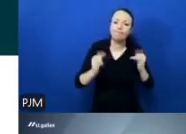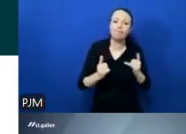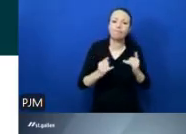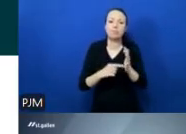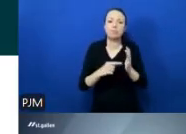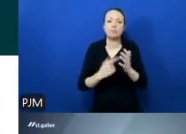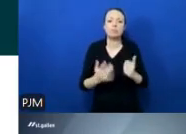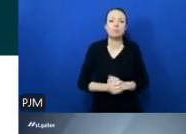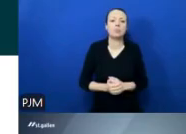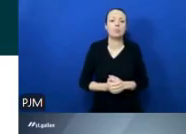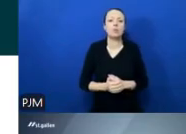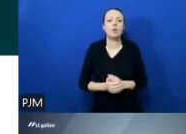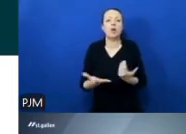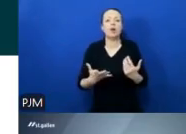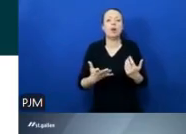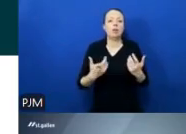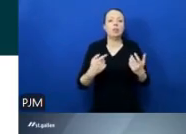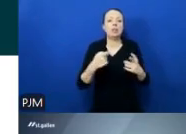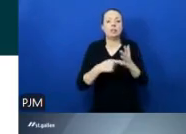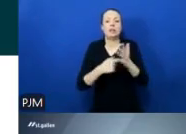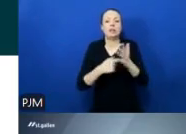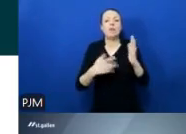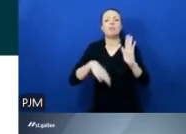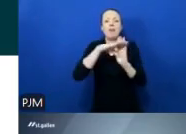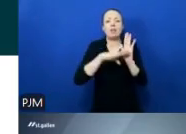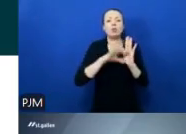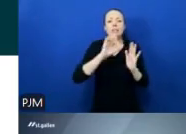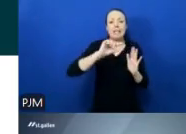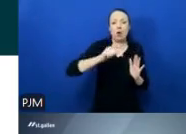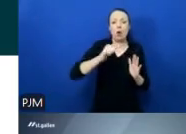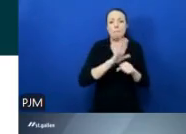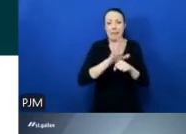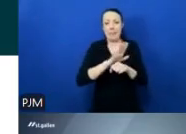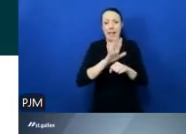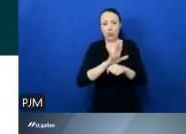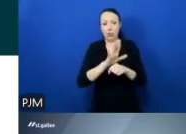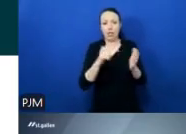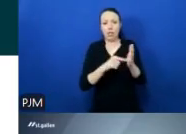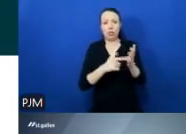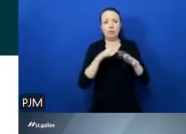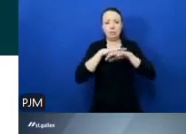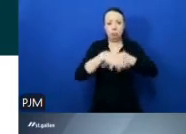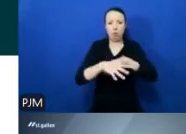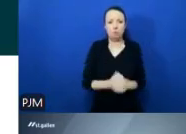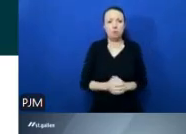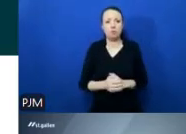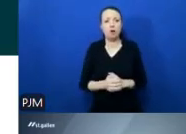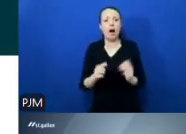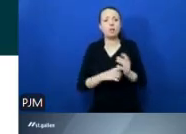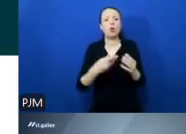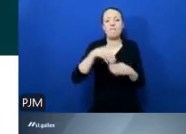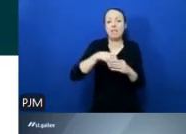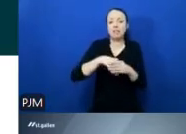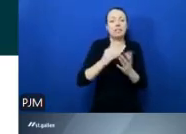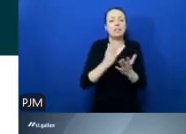the permissible rainwater discharge. Only 15% is the maximum, but it's only for new